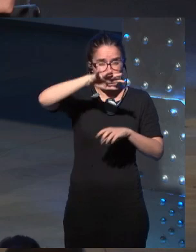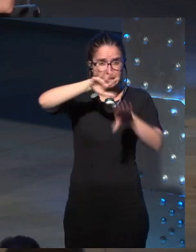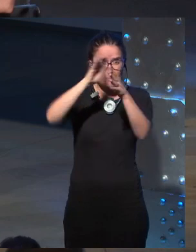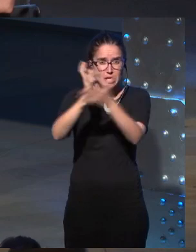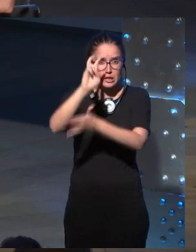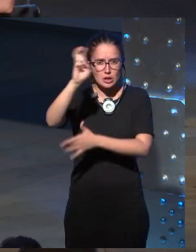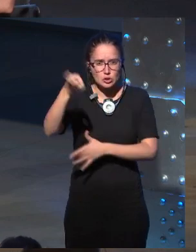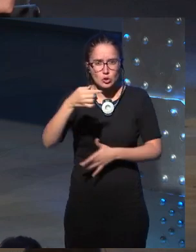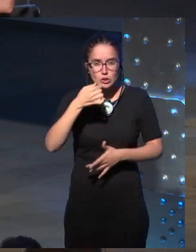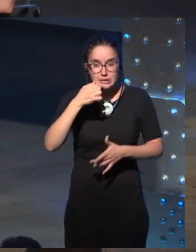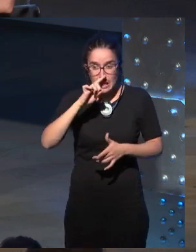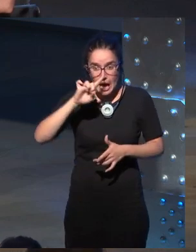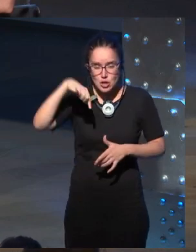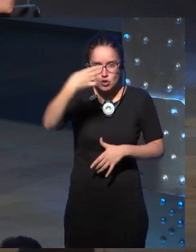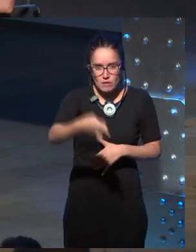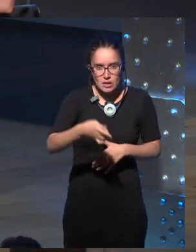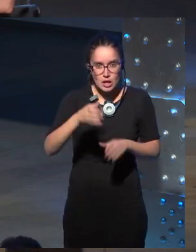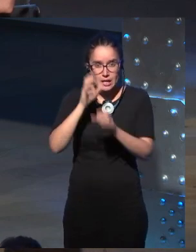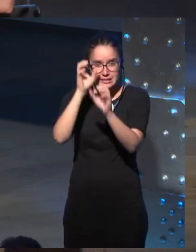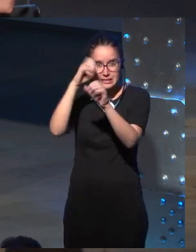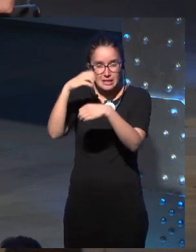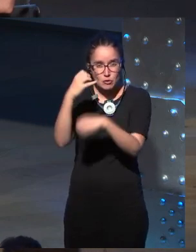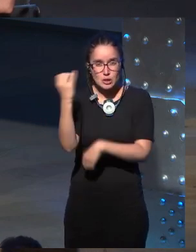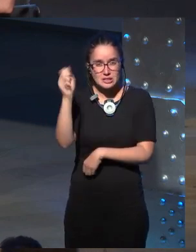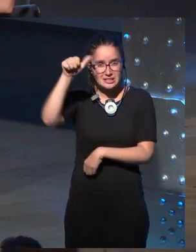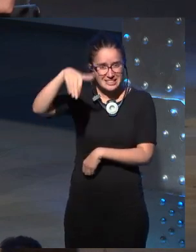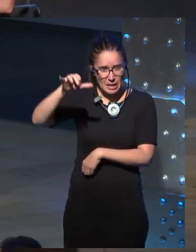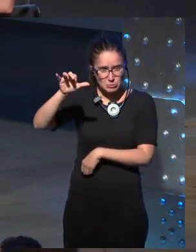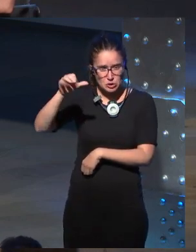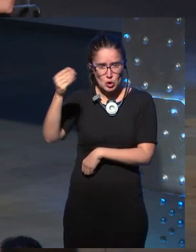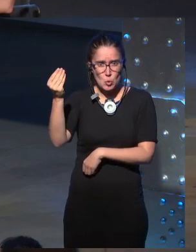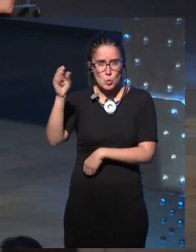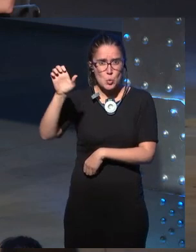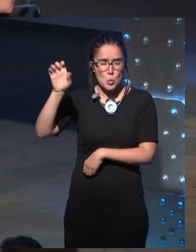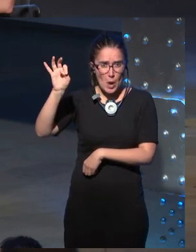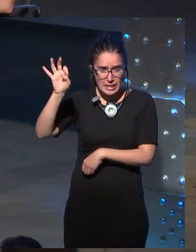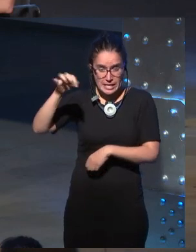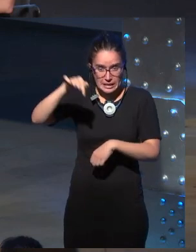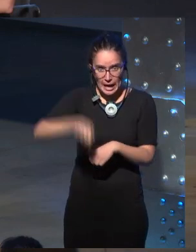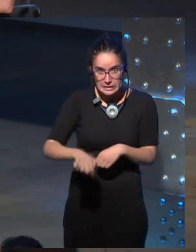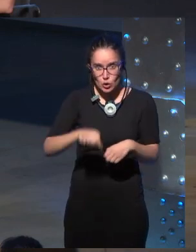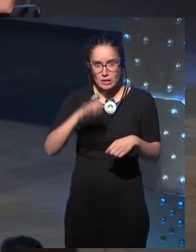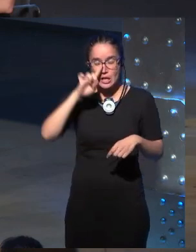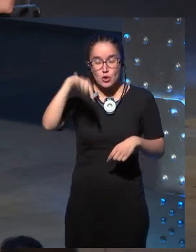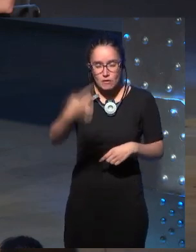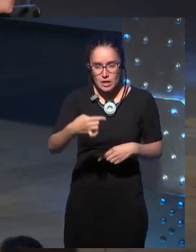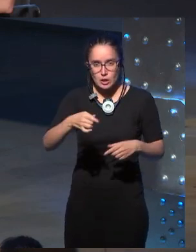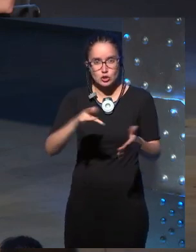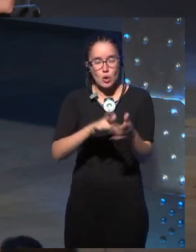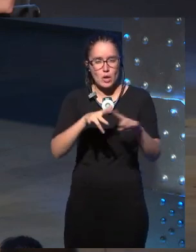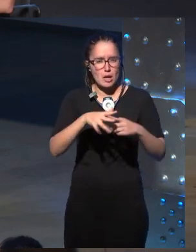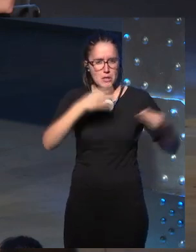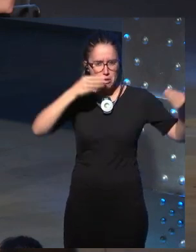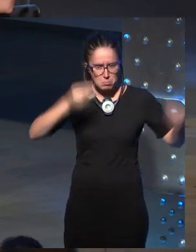called the James Webb Telescope. And this is the first time we will actually have a very good tool to detect what's in an